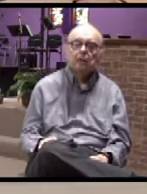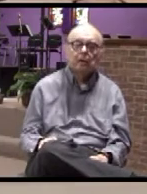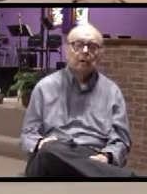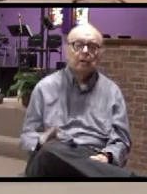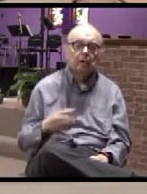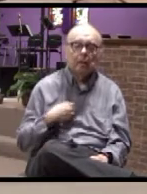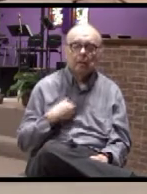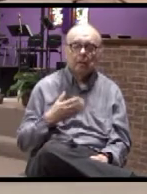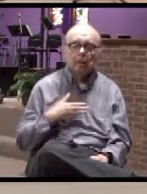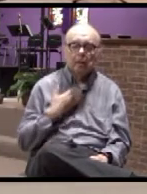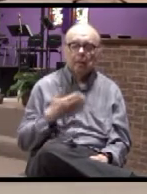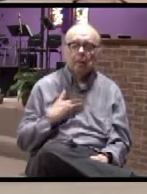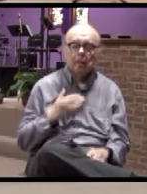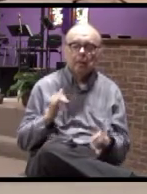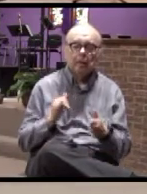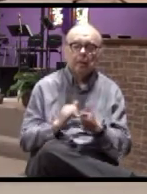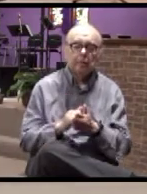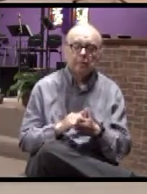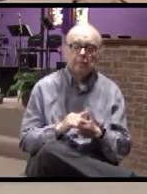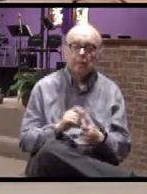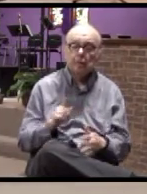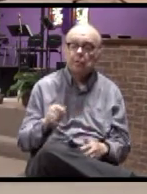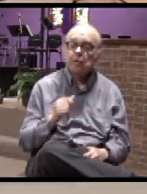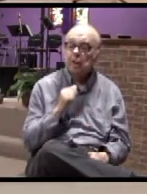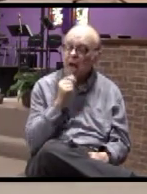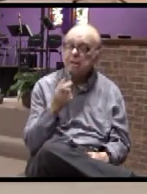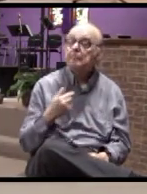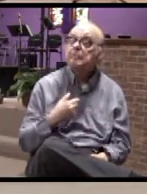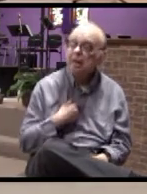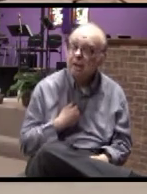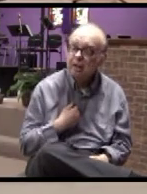And I'm glad that you are not me.